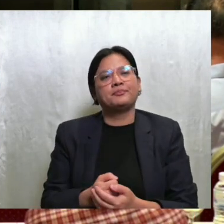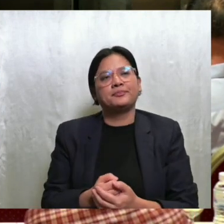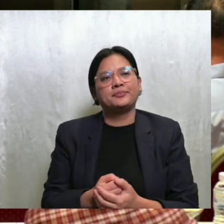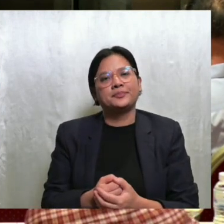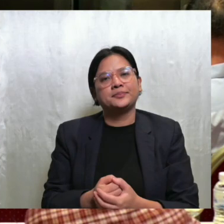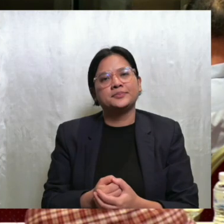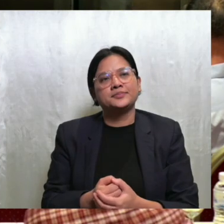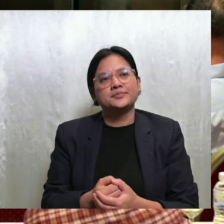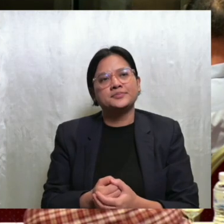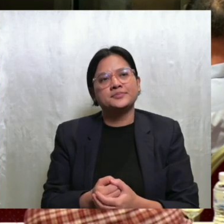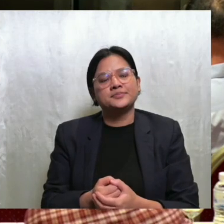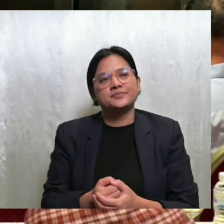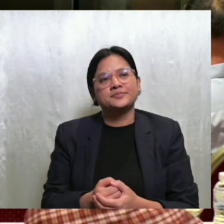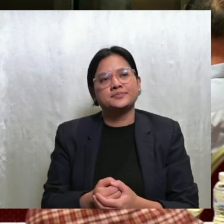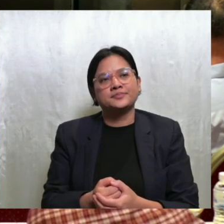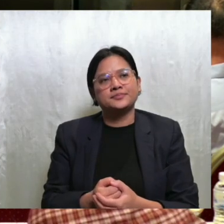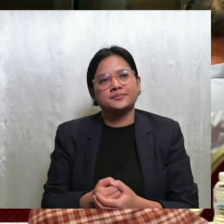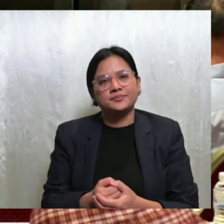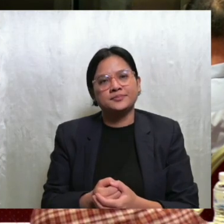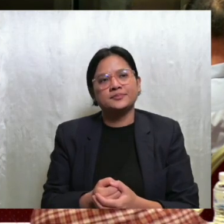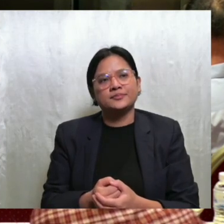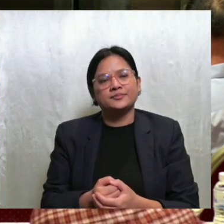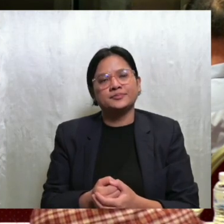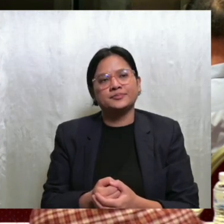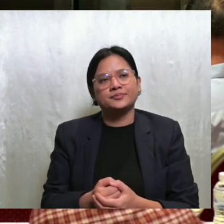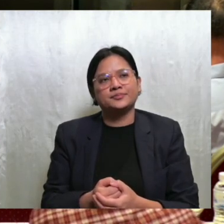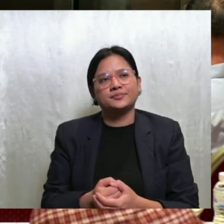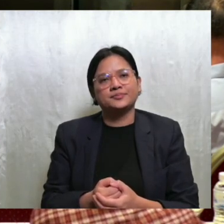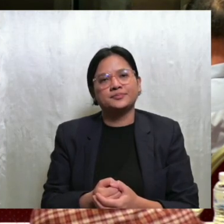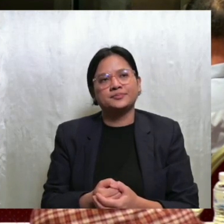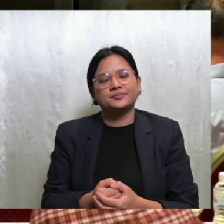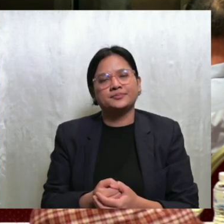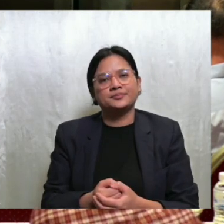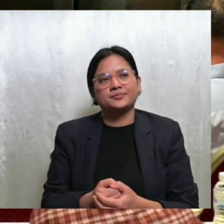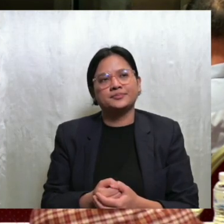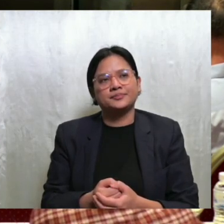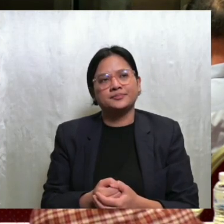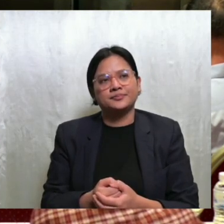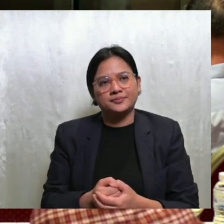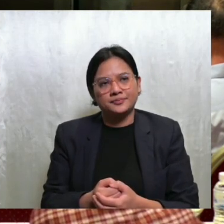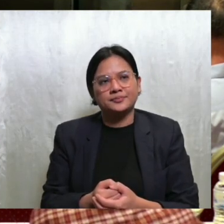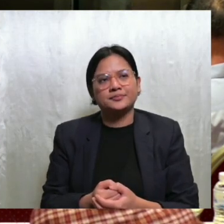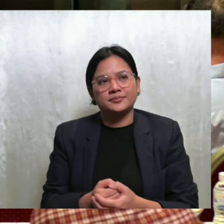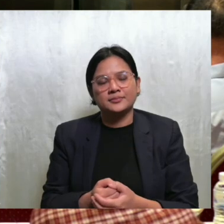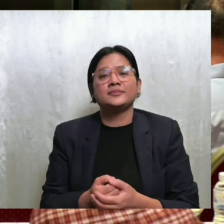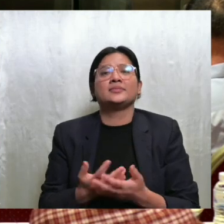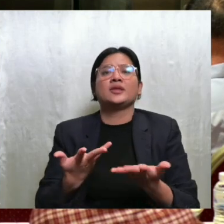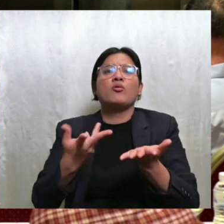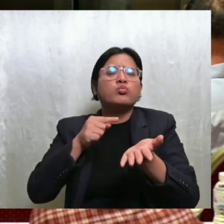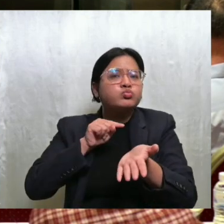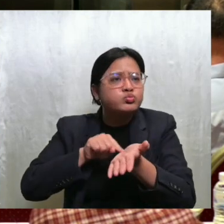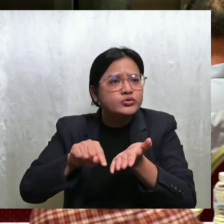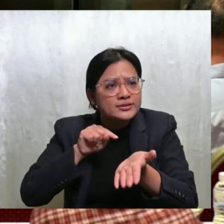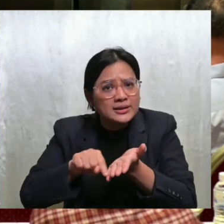how your organization is bringing together research by being, housed in the National University of Singapore with,